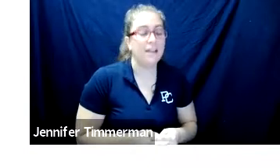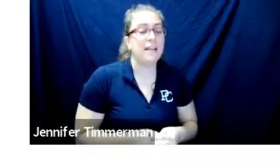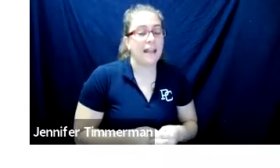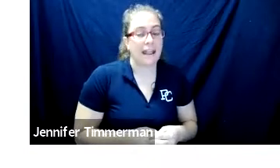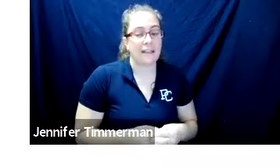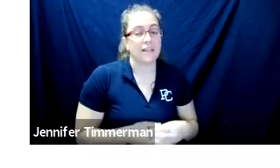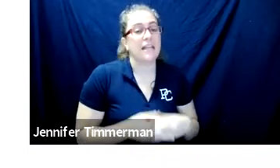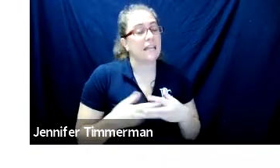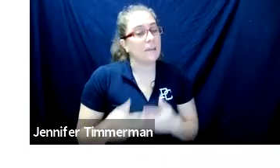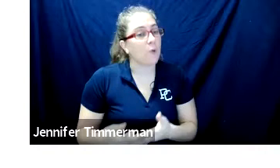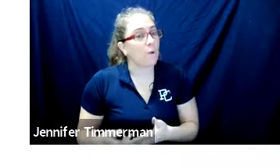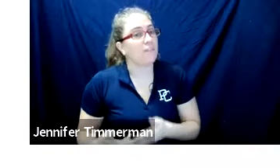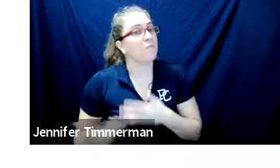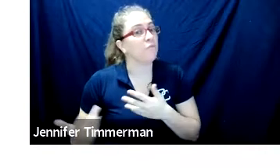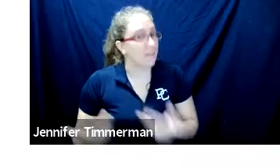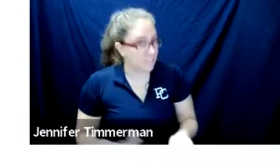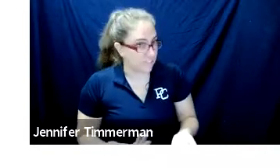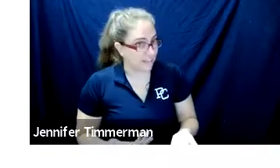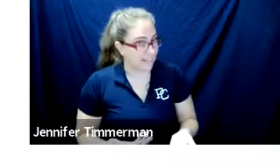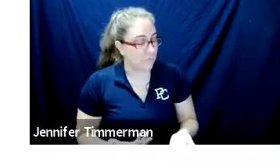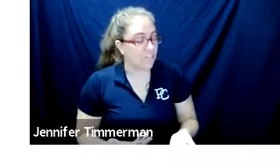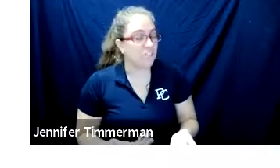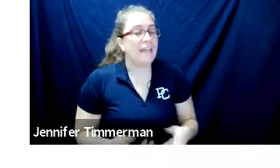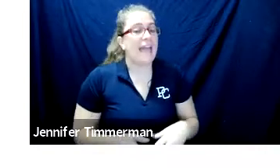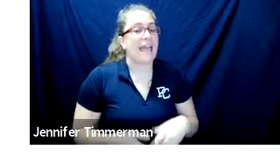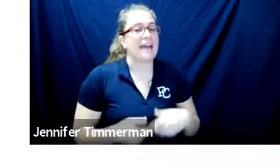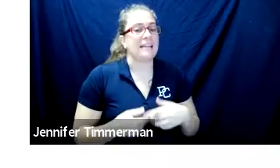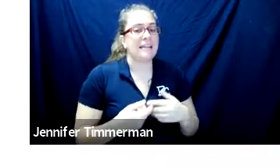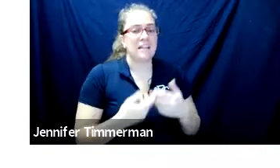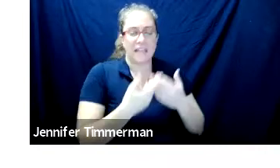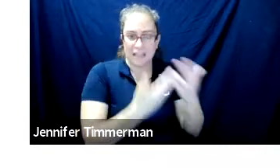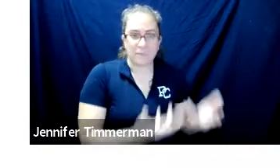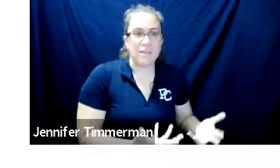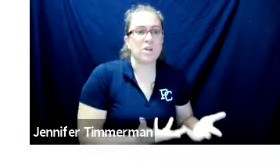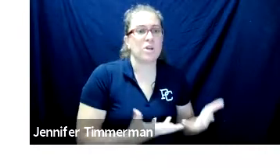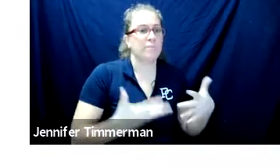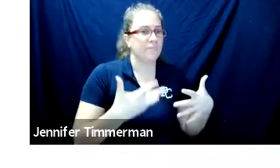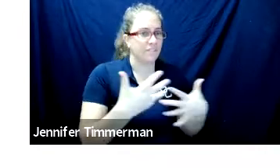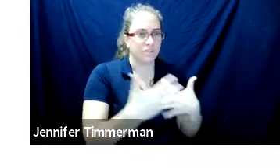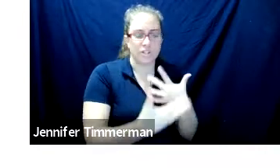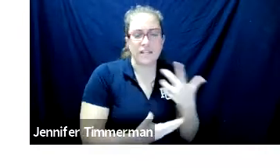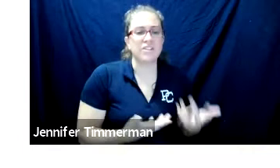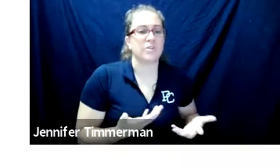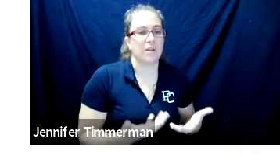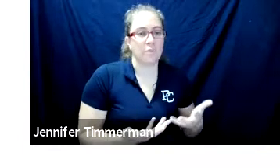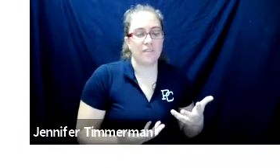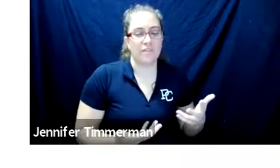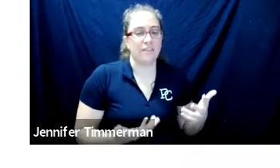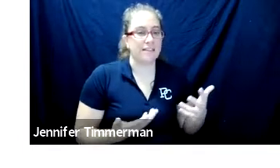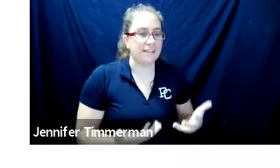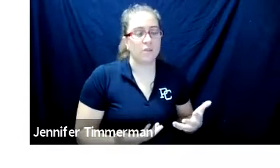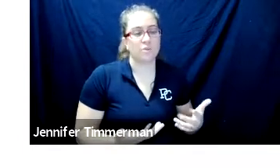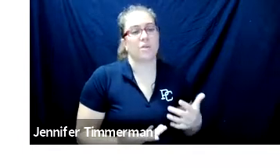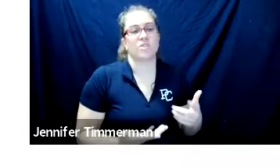Connecticut. And he brought with him French Sign Language, and it came here. It started to integrate with